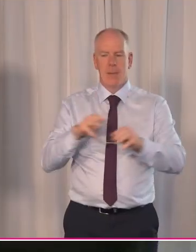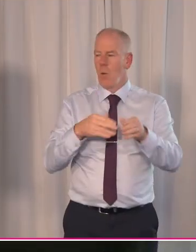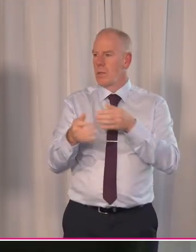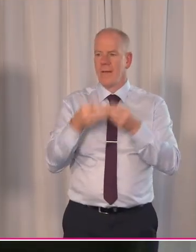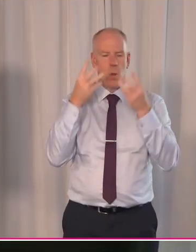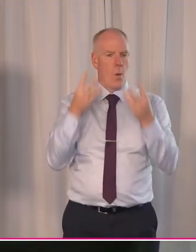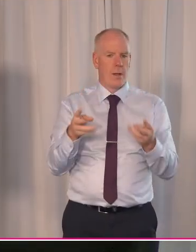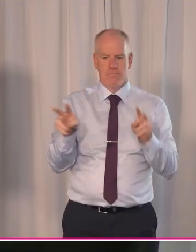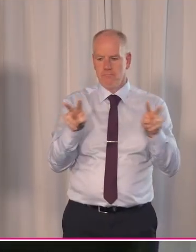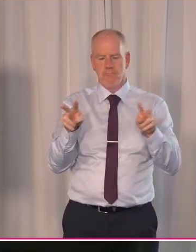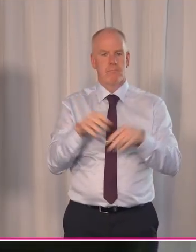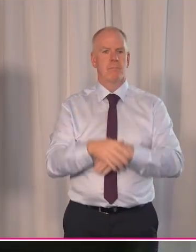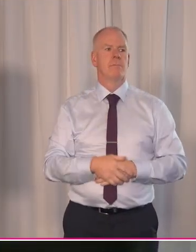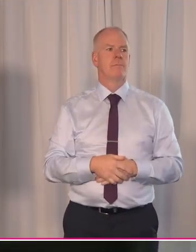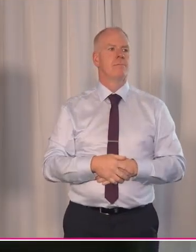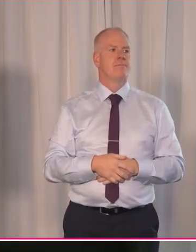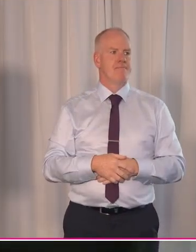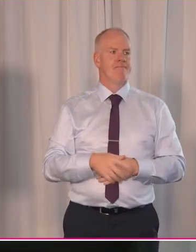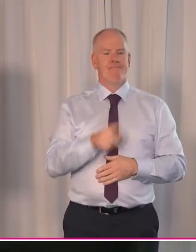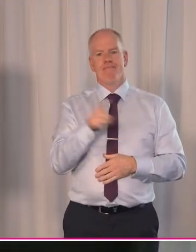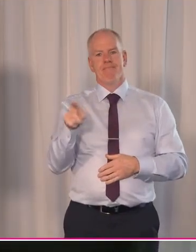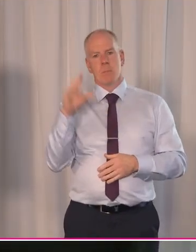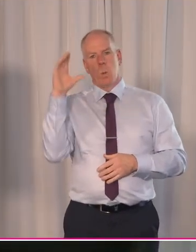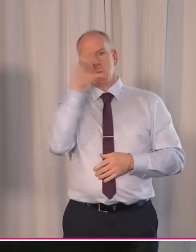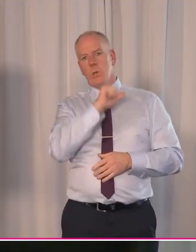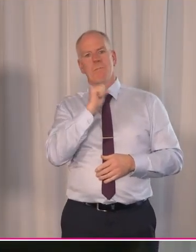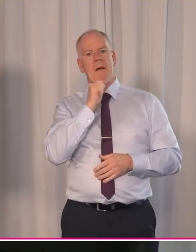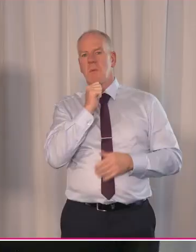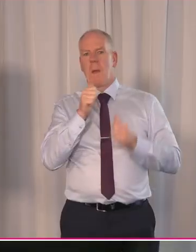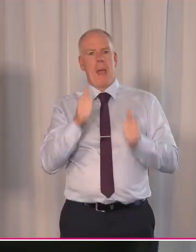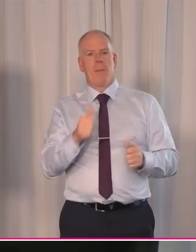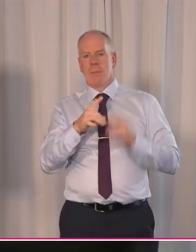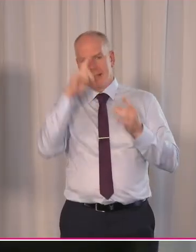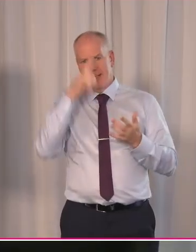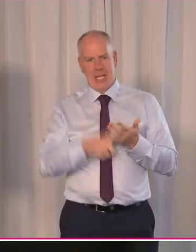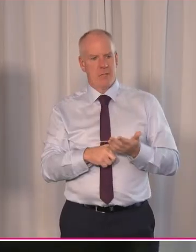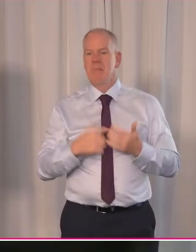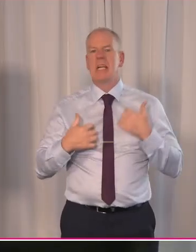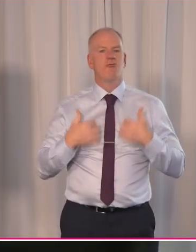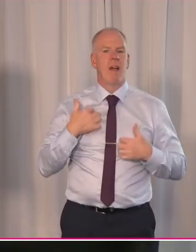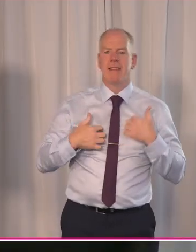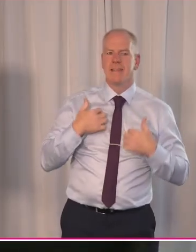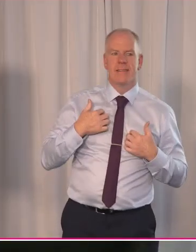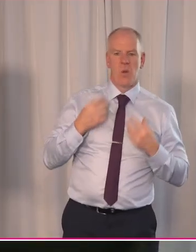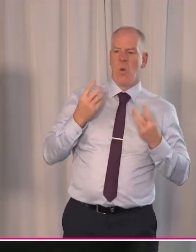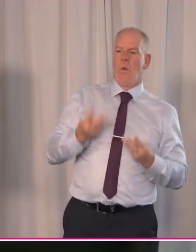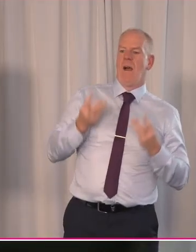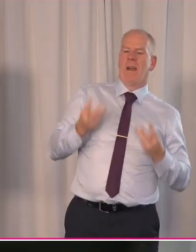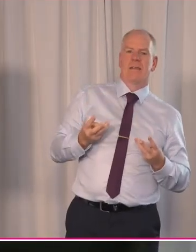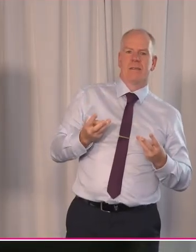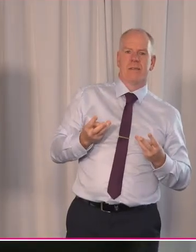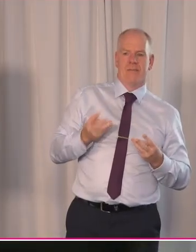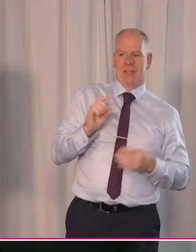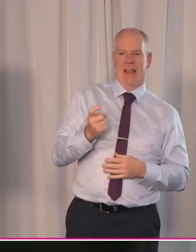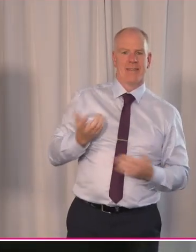term you prefer, are assumed to lack capacity, lack interest, lack ability, lack desire